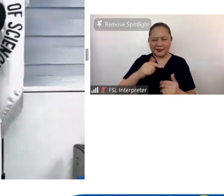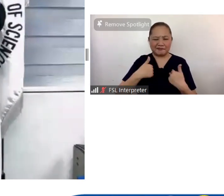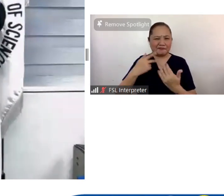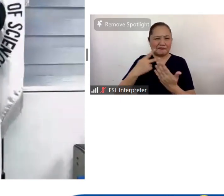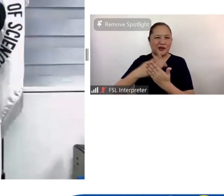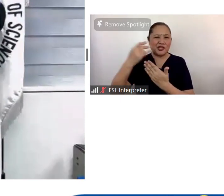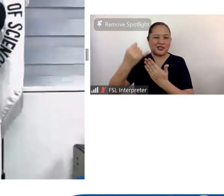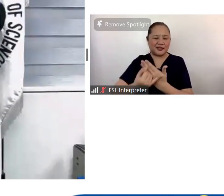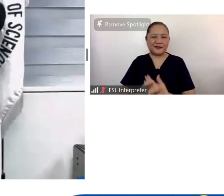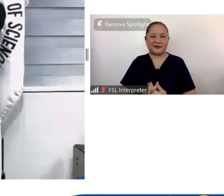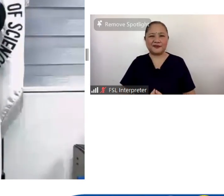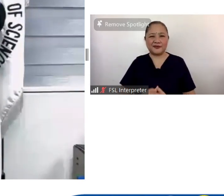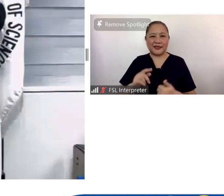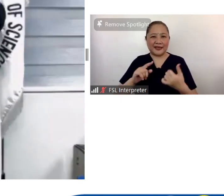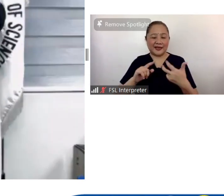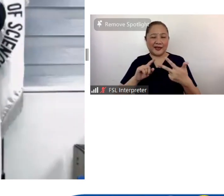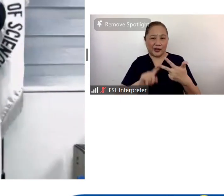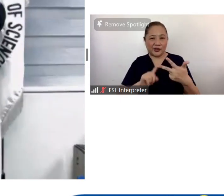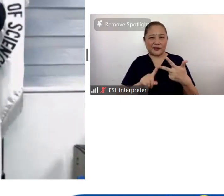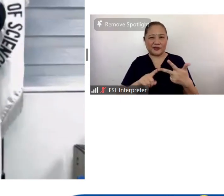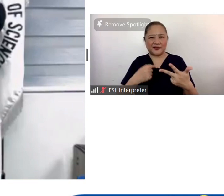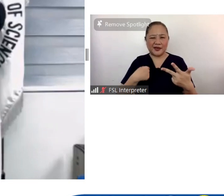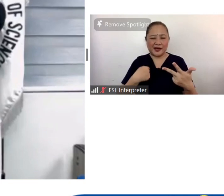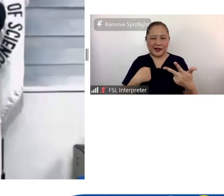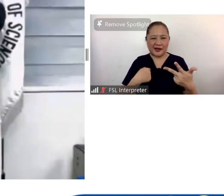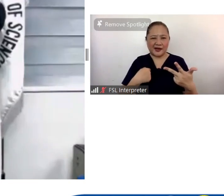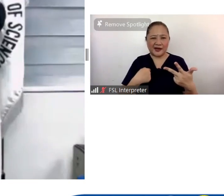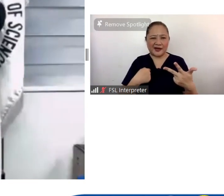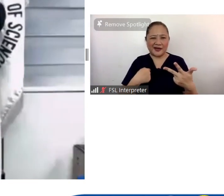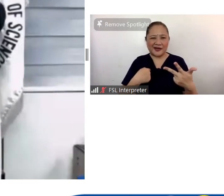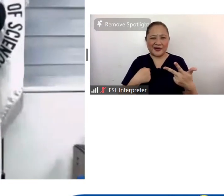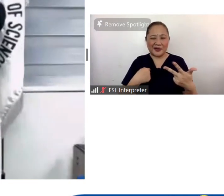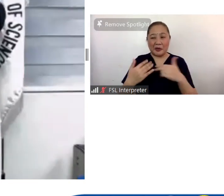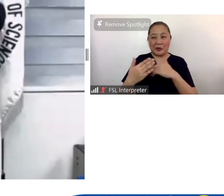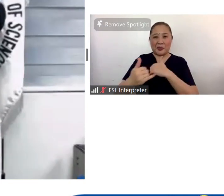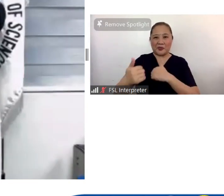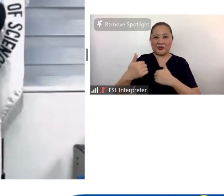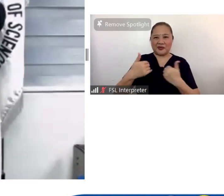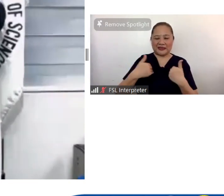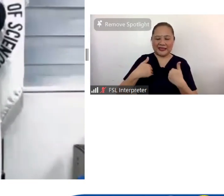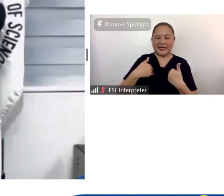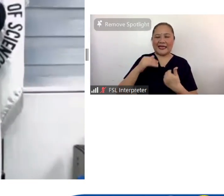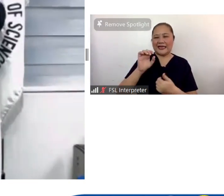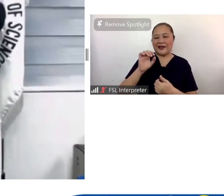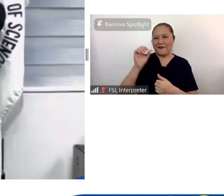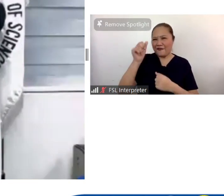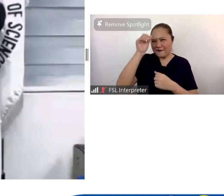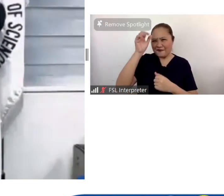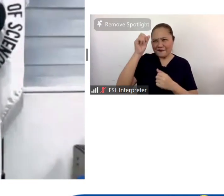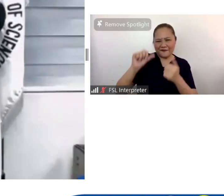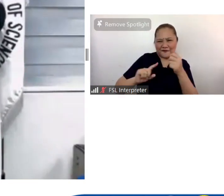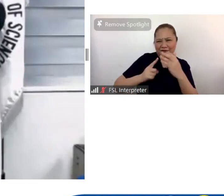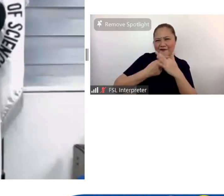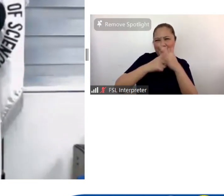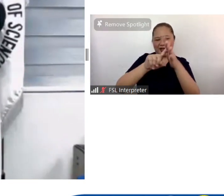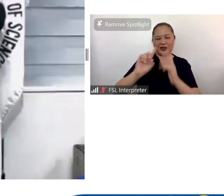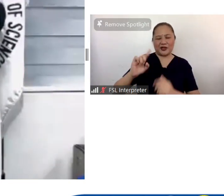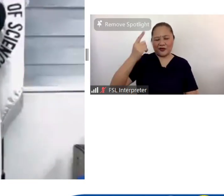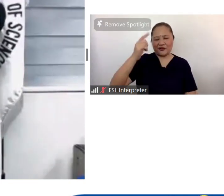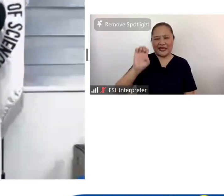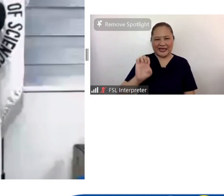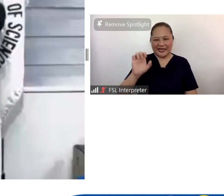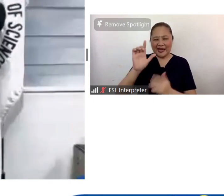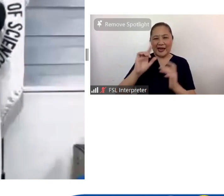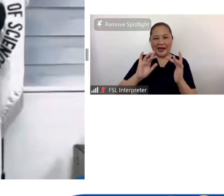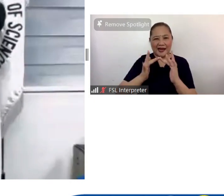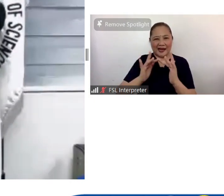Third, I actually was called the father of Philippine e-library consortium, composed of DOST,